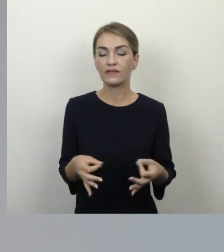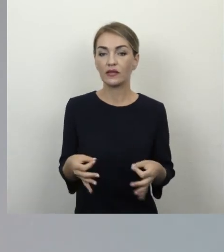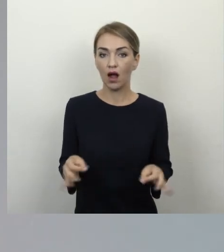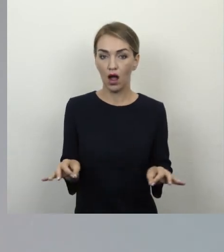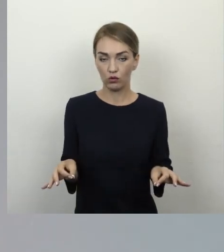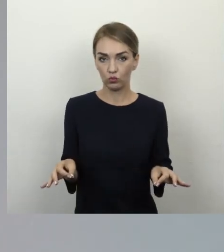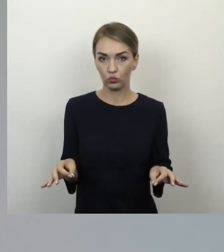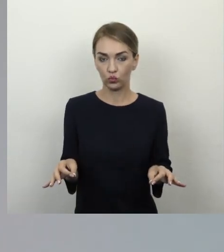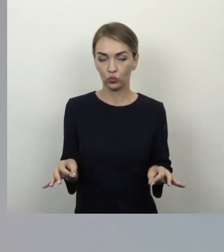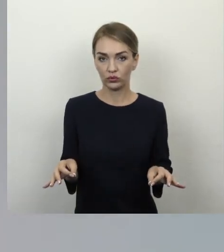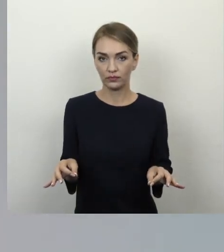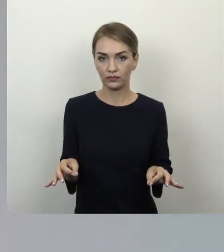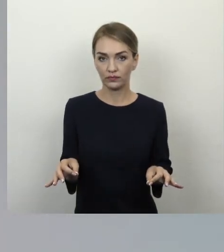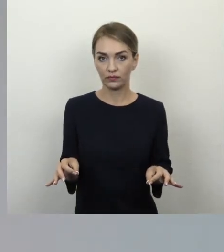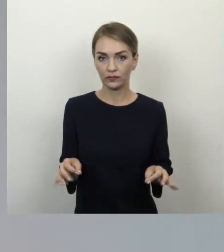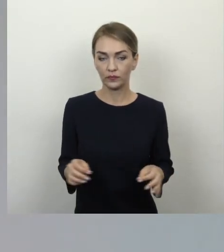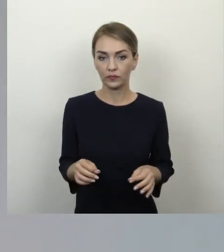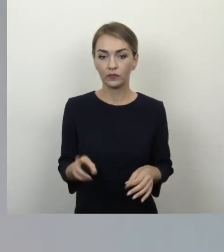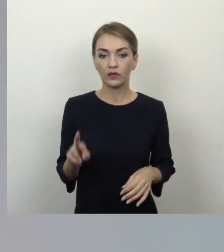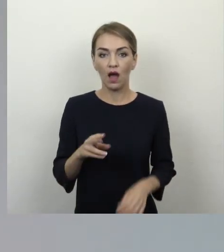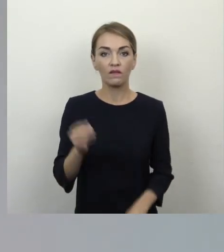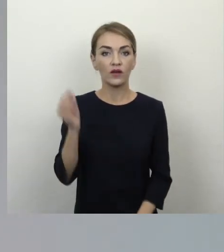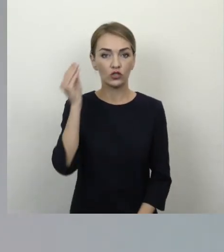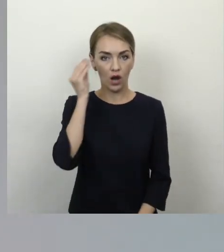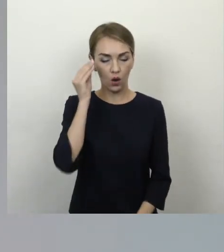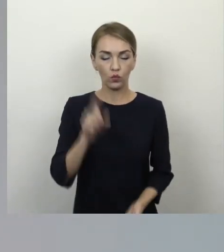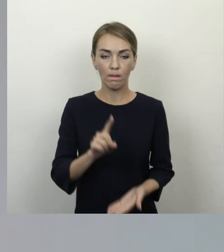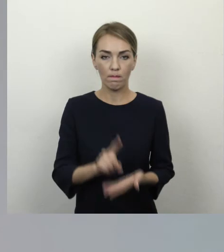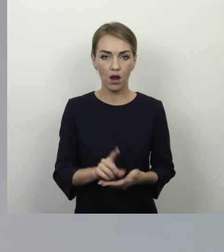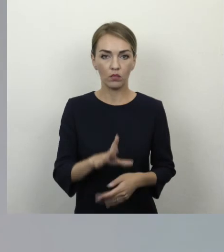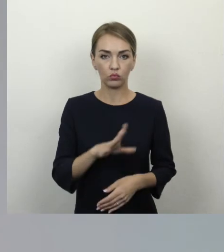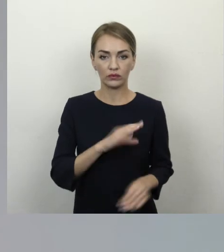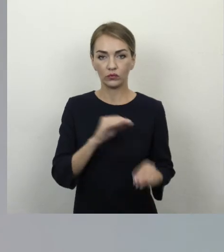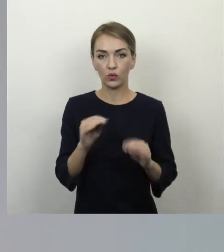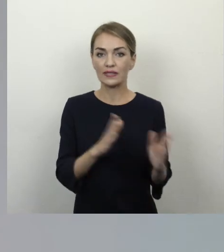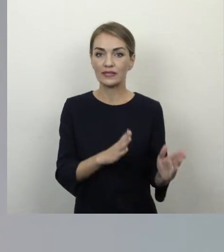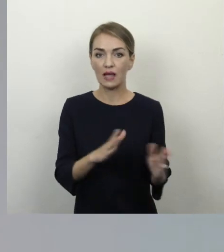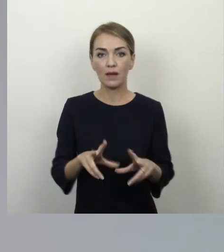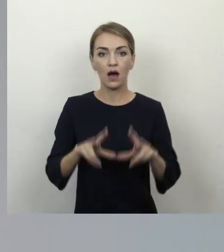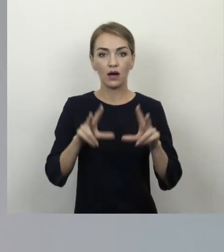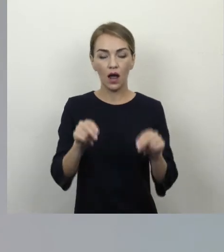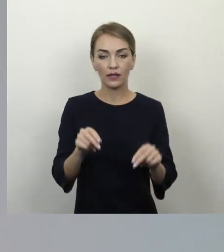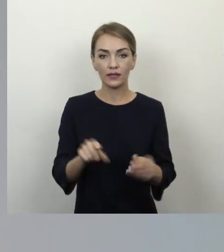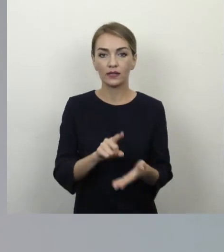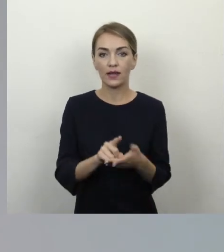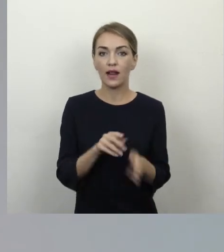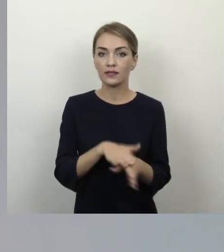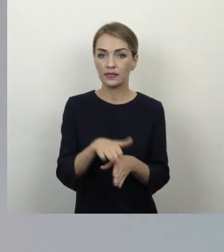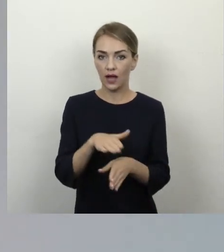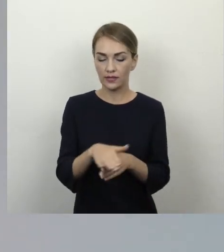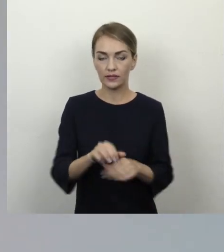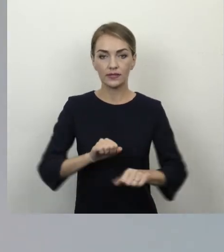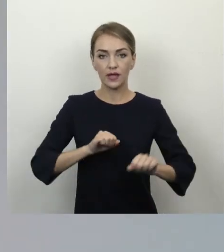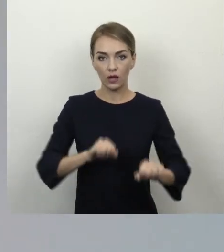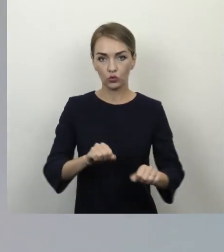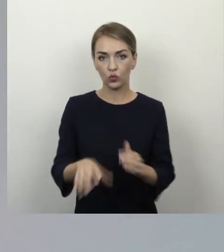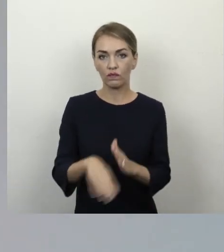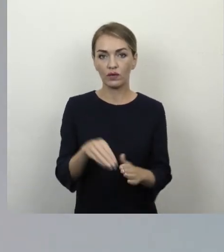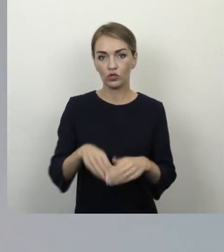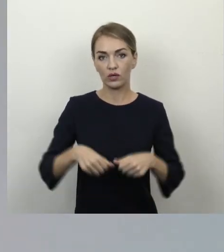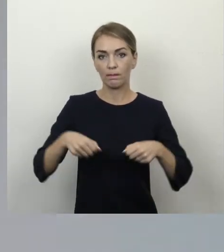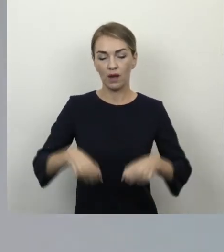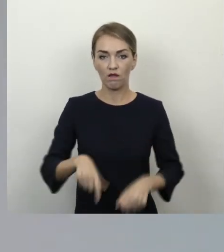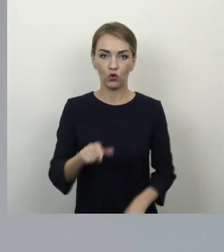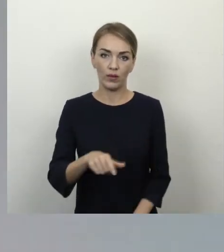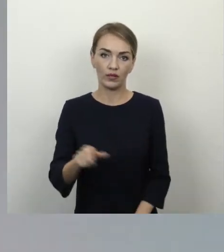whereby persons can receive their certificates, I believe that this should become a part of the guarantees for